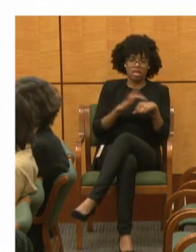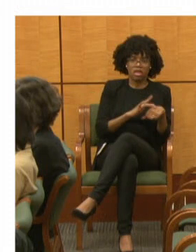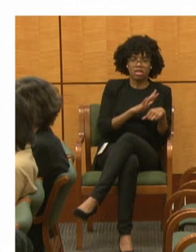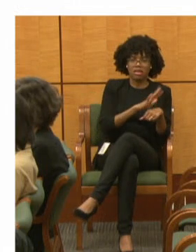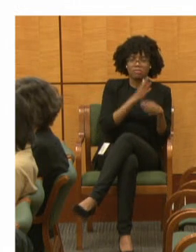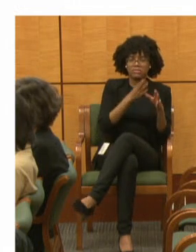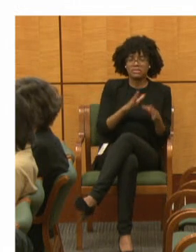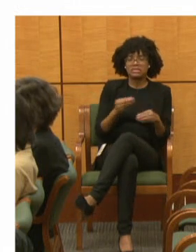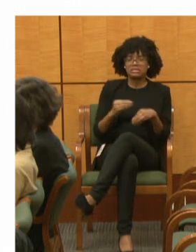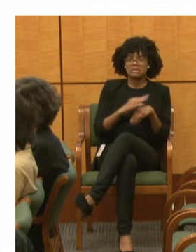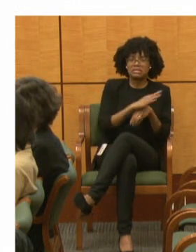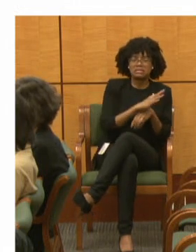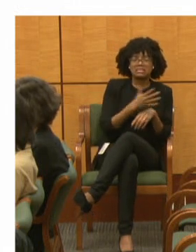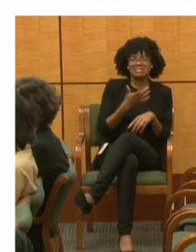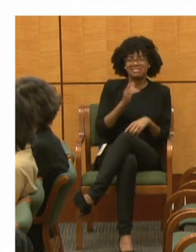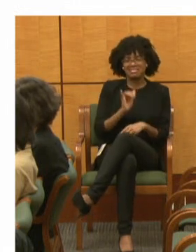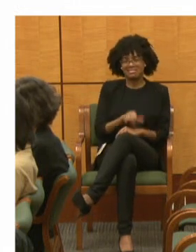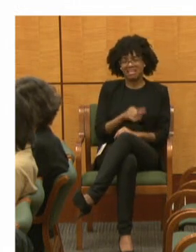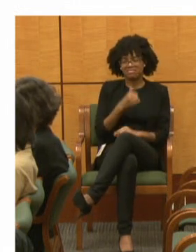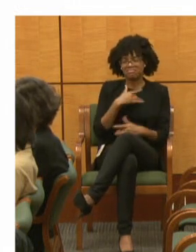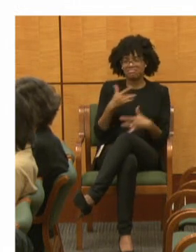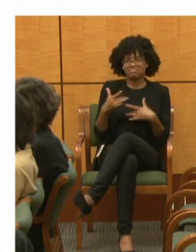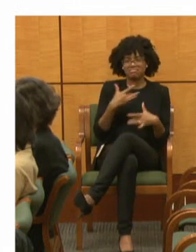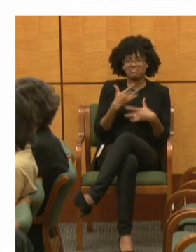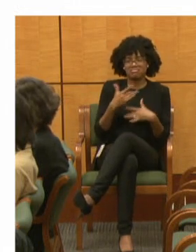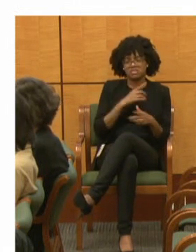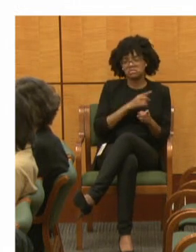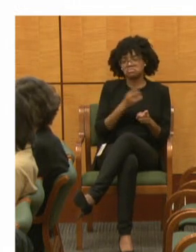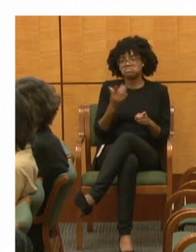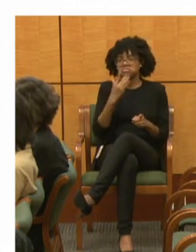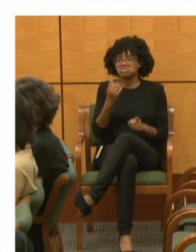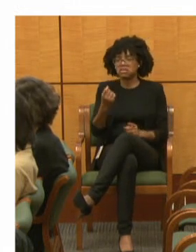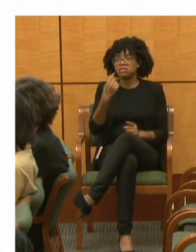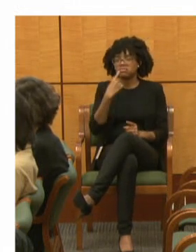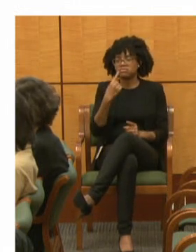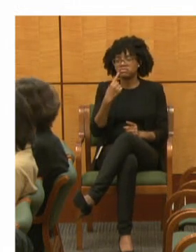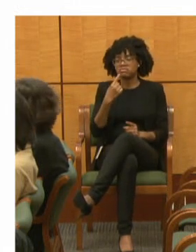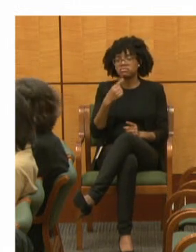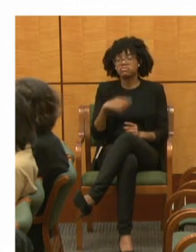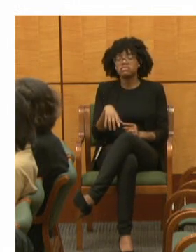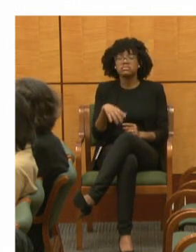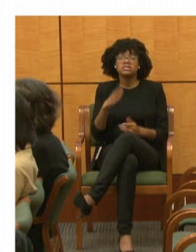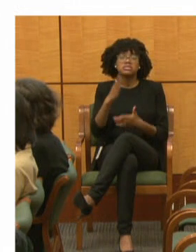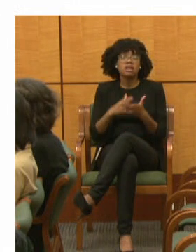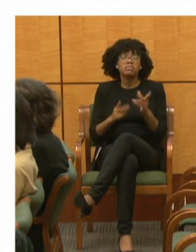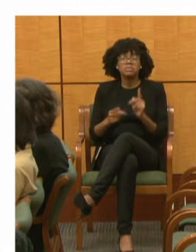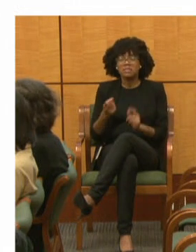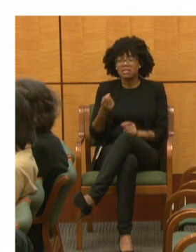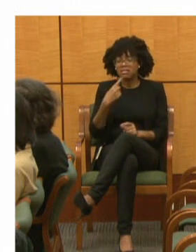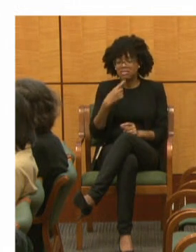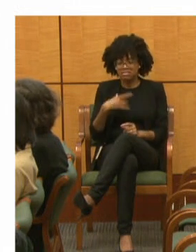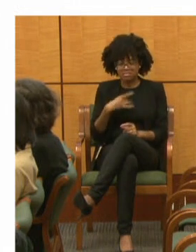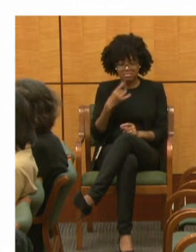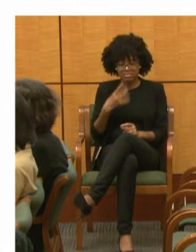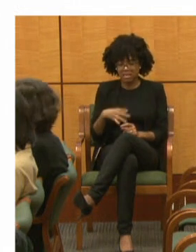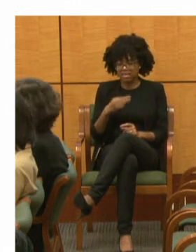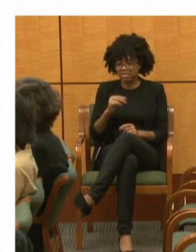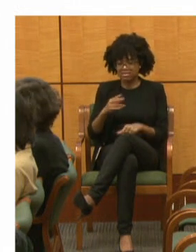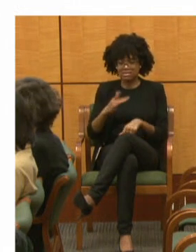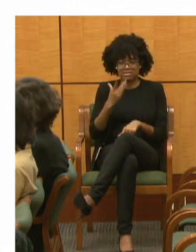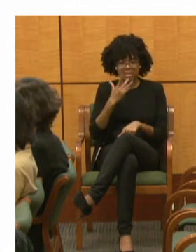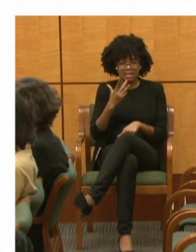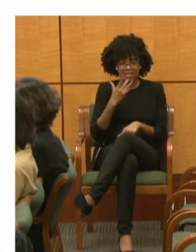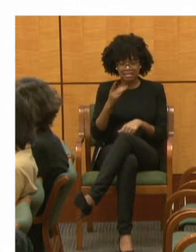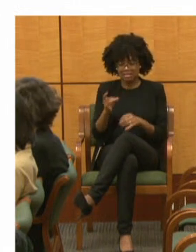as dosage form acceptance. Some people find a particular dosage form to just be unpalatable, whether that has to do with an actual taste